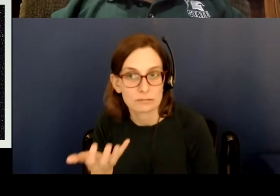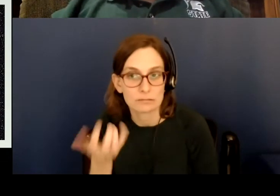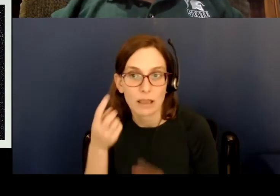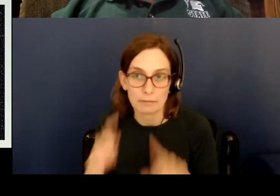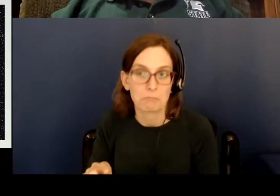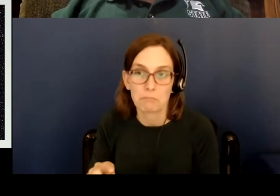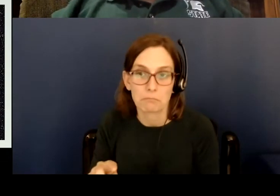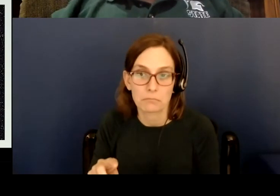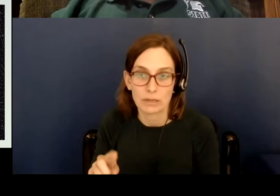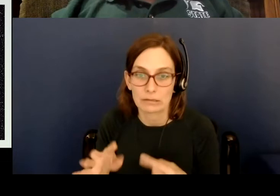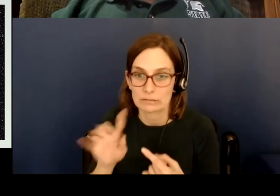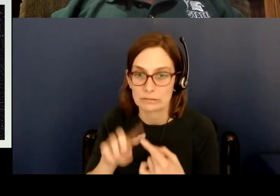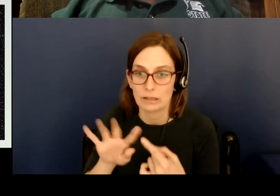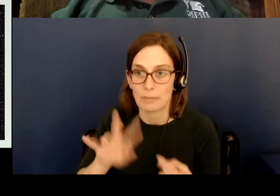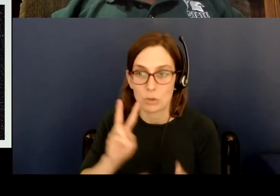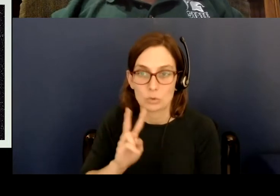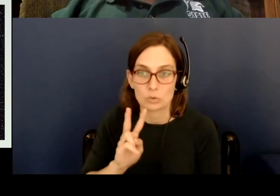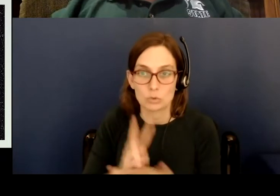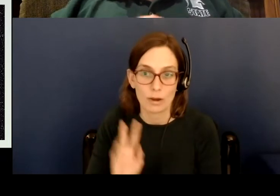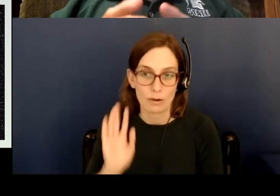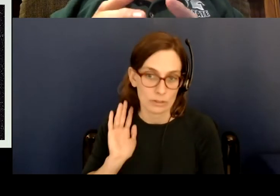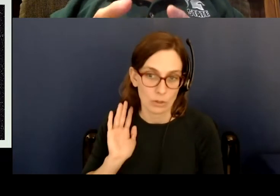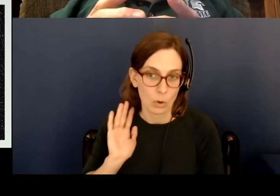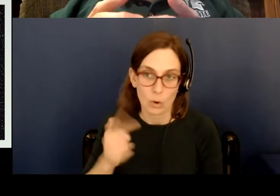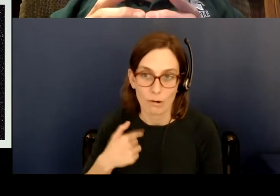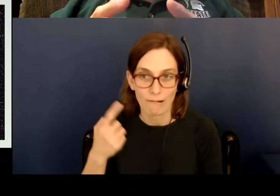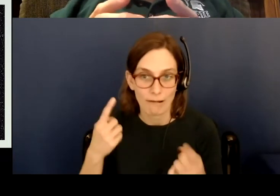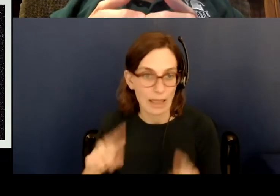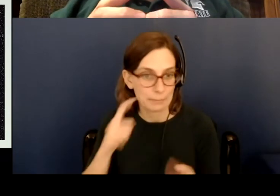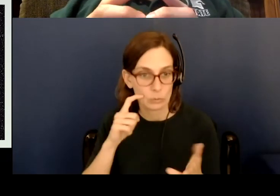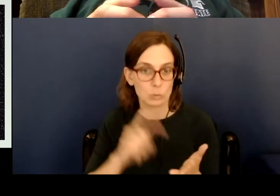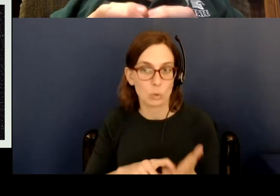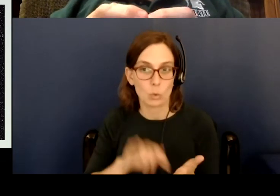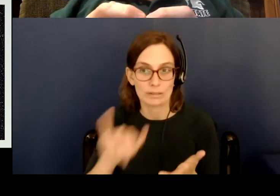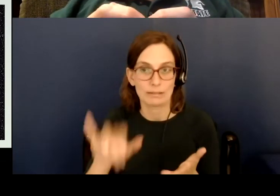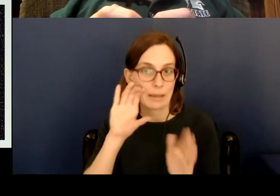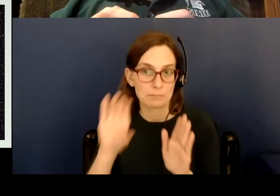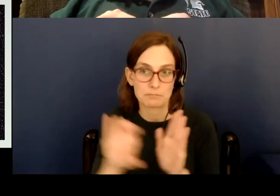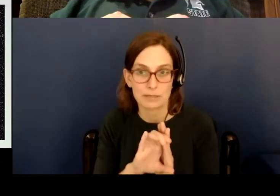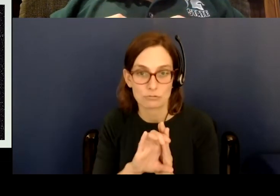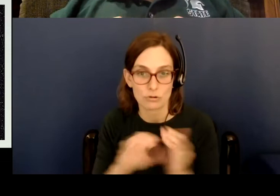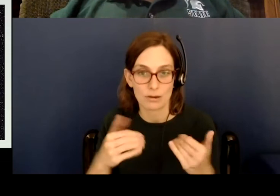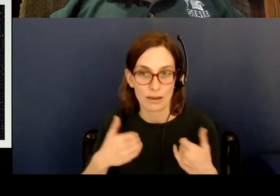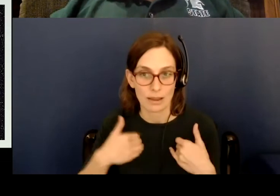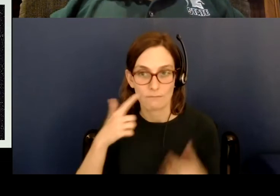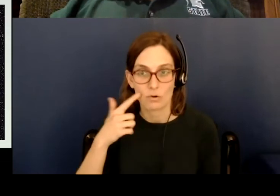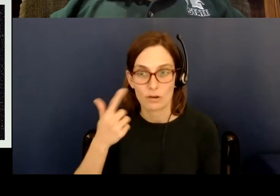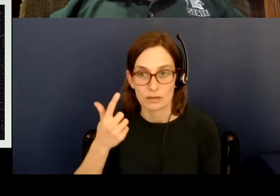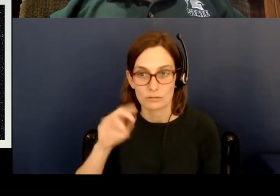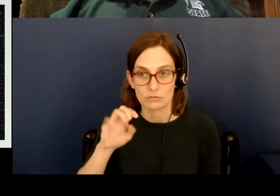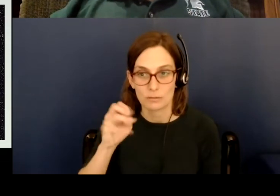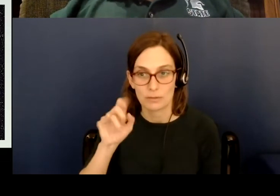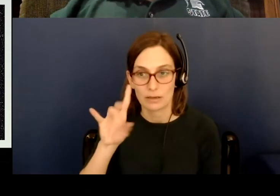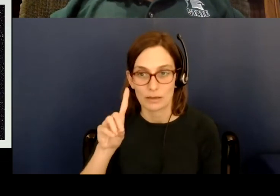about 2 hours ago, I just happened to notice that the image that I had for the Geminid meteor shower